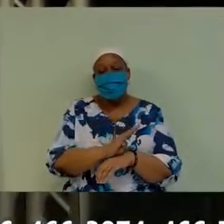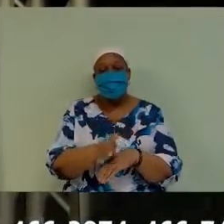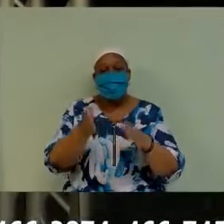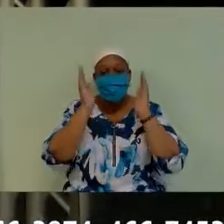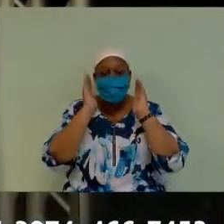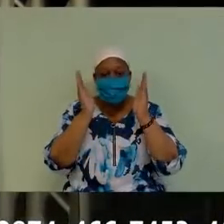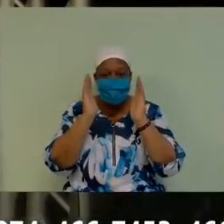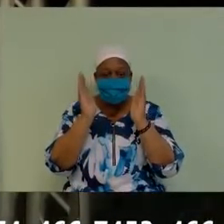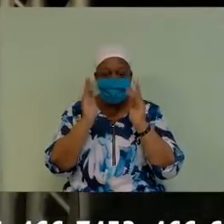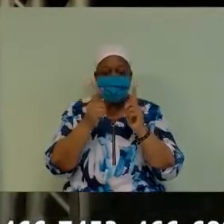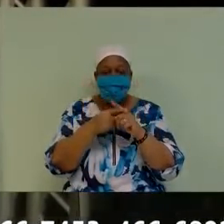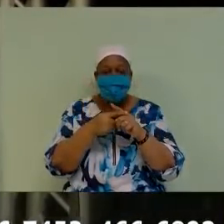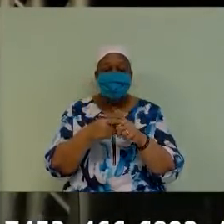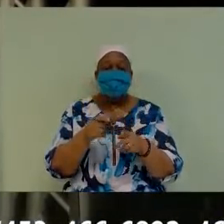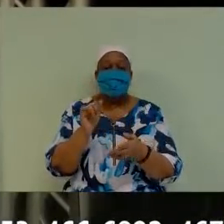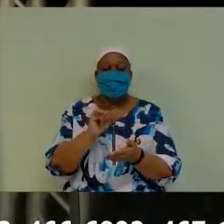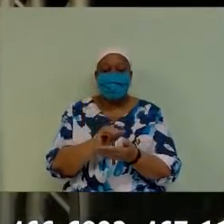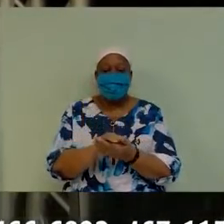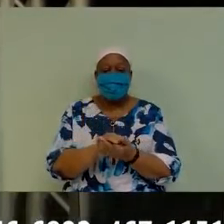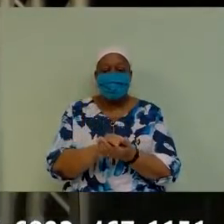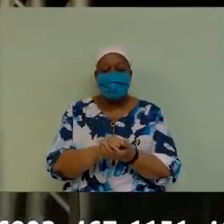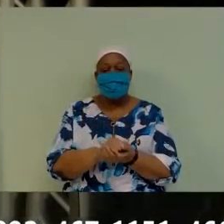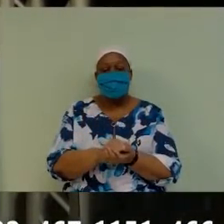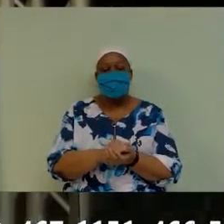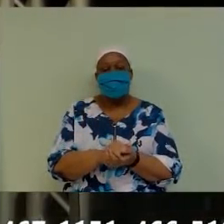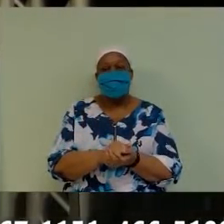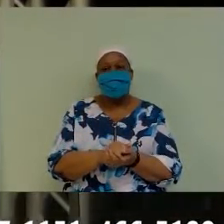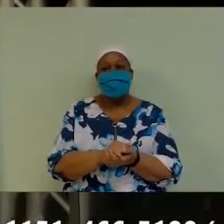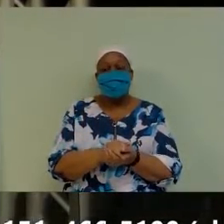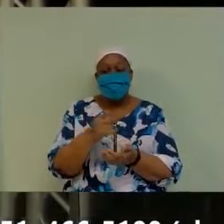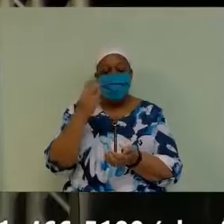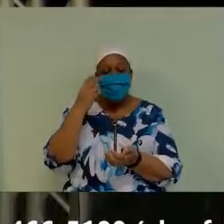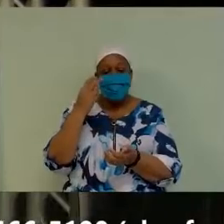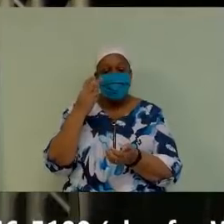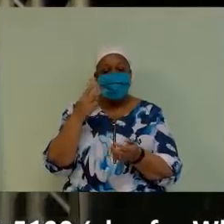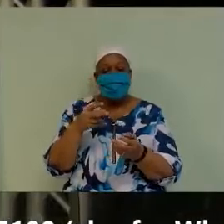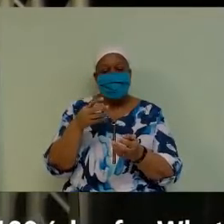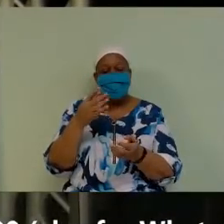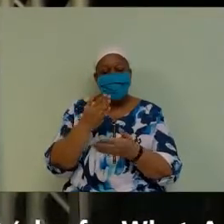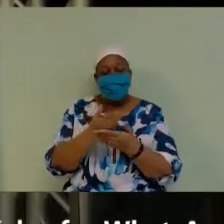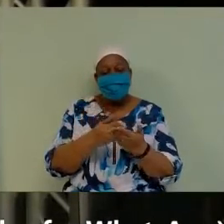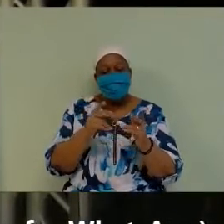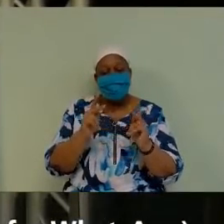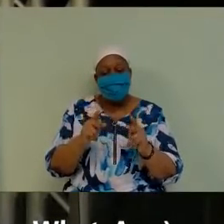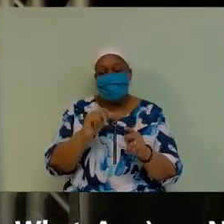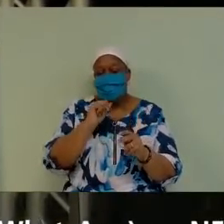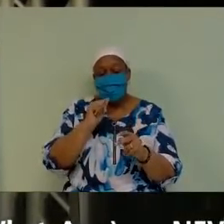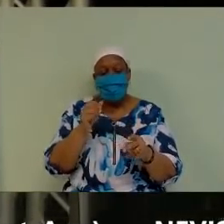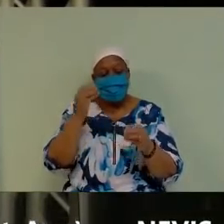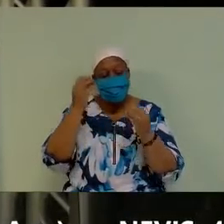Prosecution and the Attorney General Chambers, members of Parliament, the Secretary to the Cabinet.